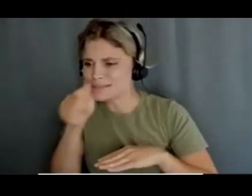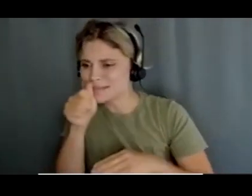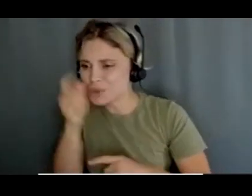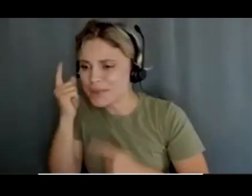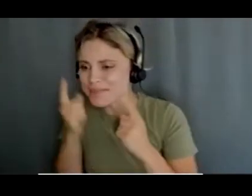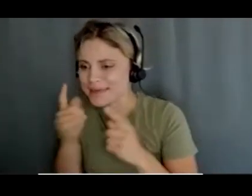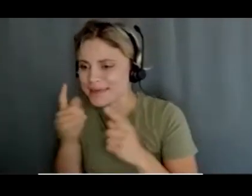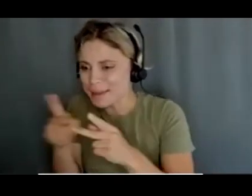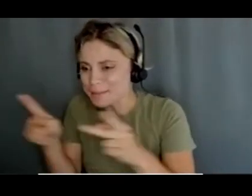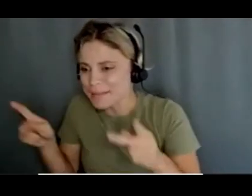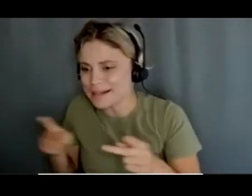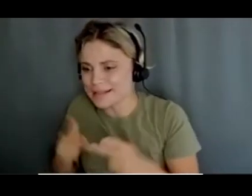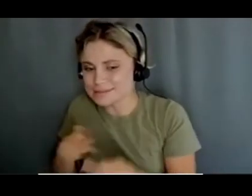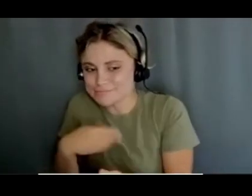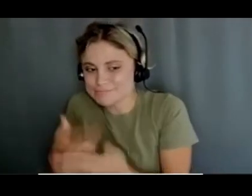place